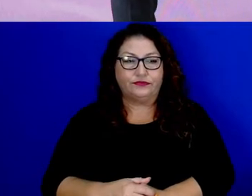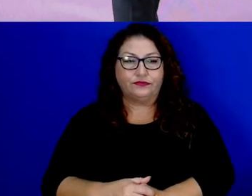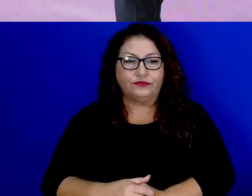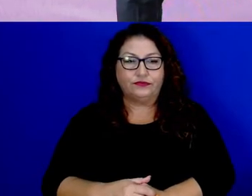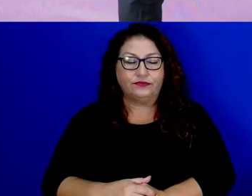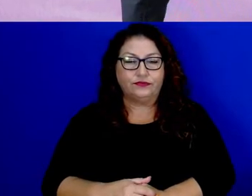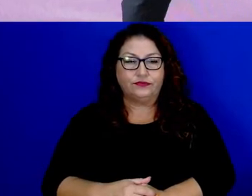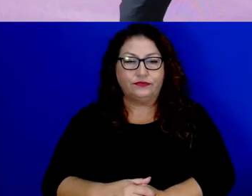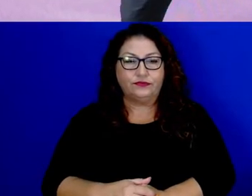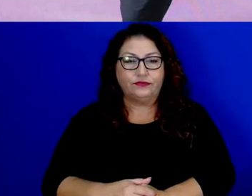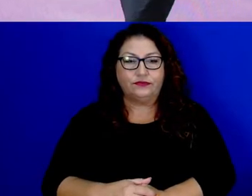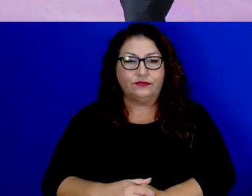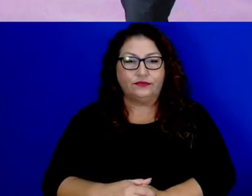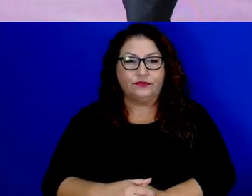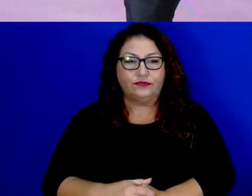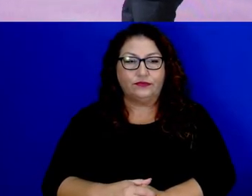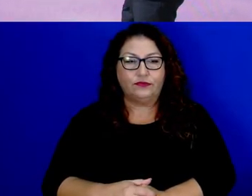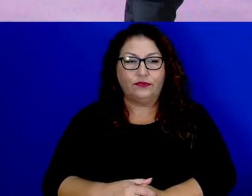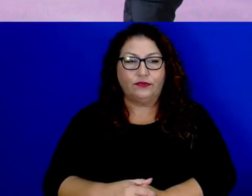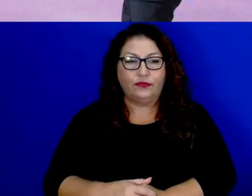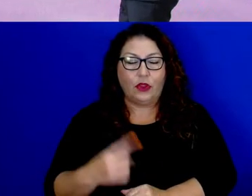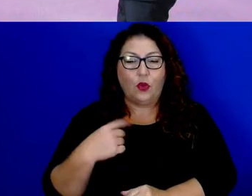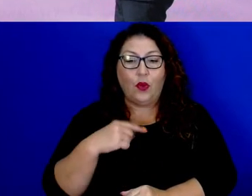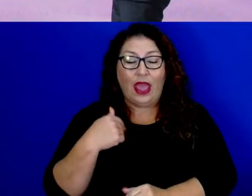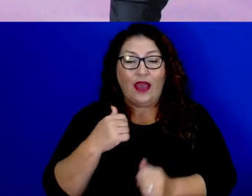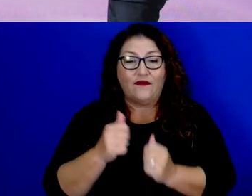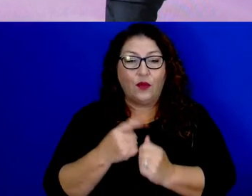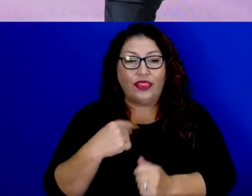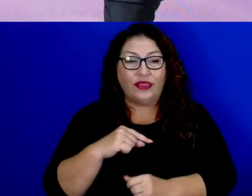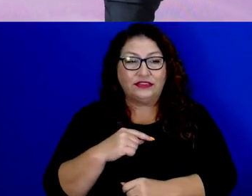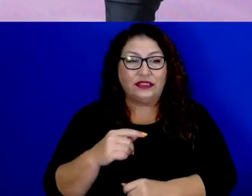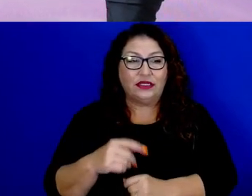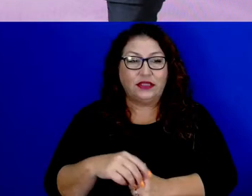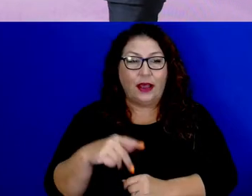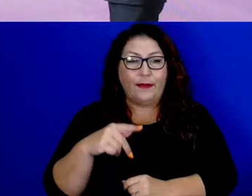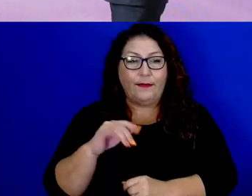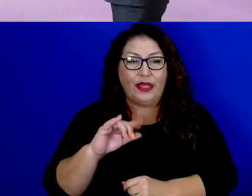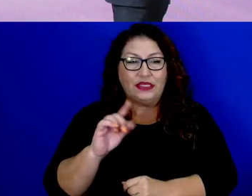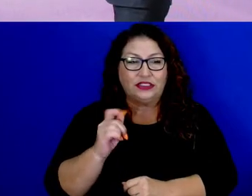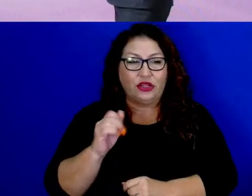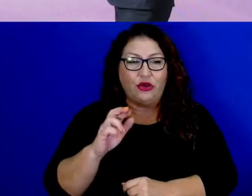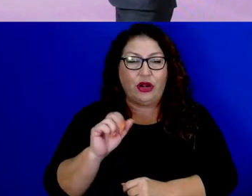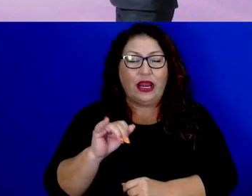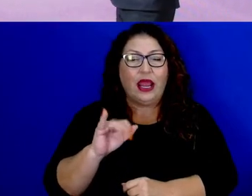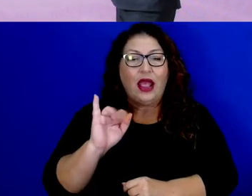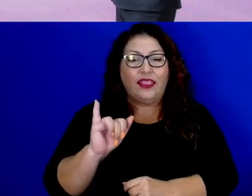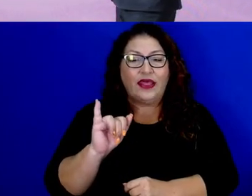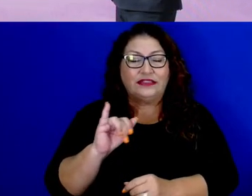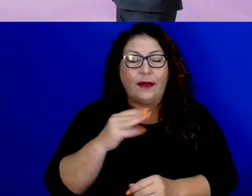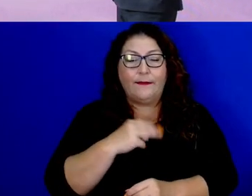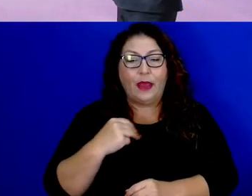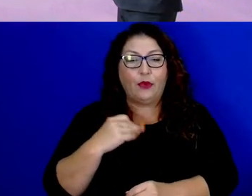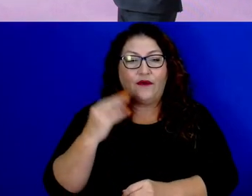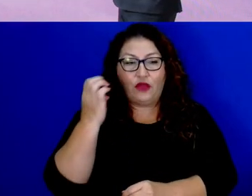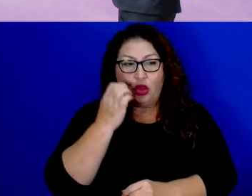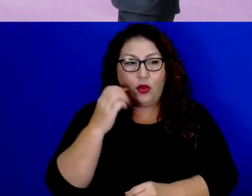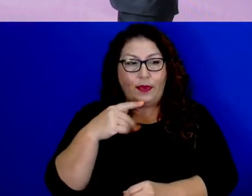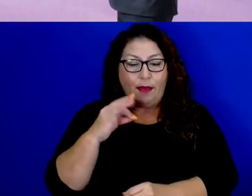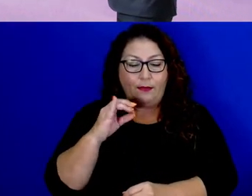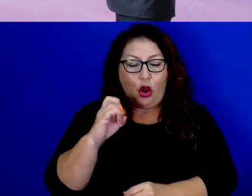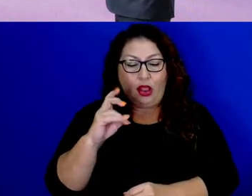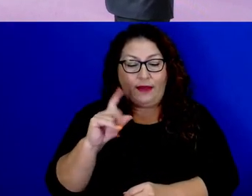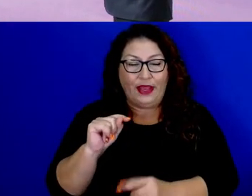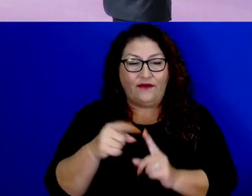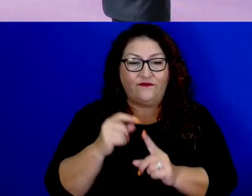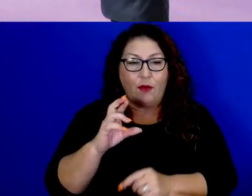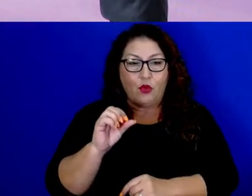We have with us Dragos Pizlaru, who's a member of the European Parliament from Romania. We also have Alba